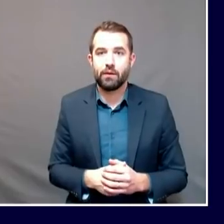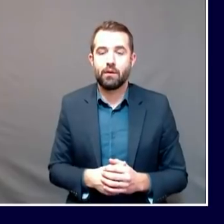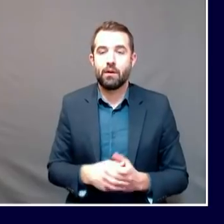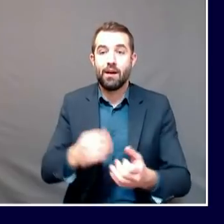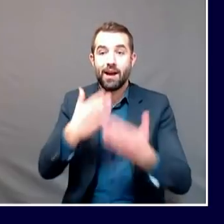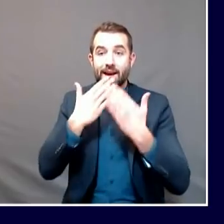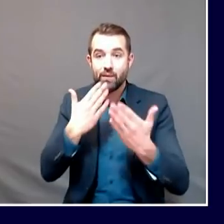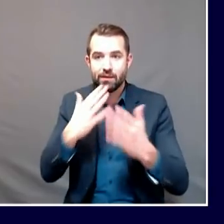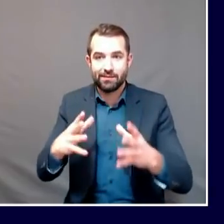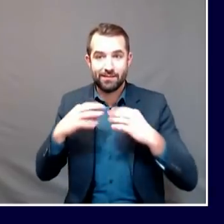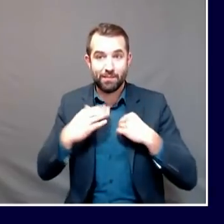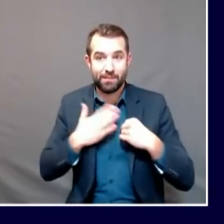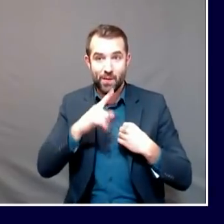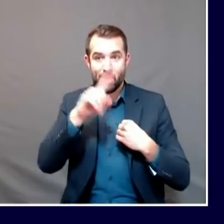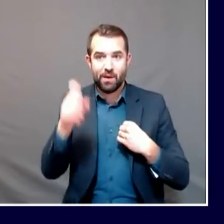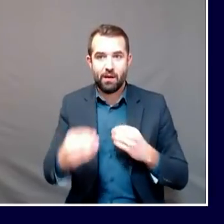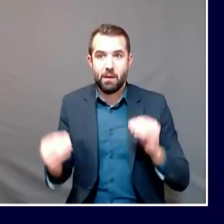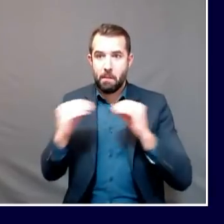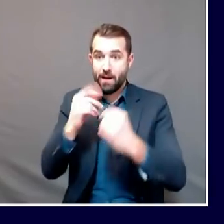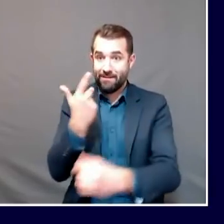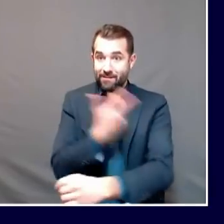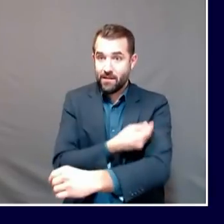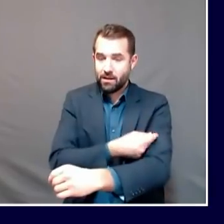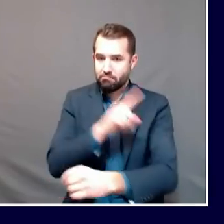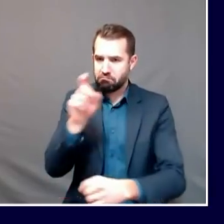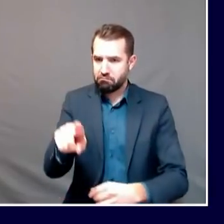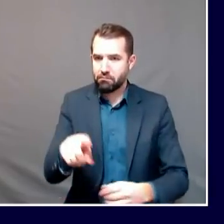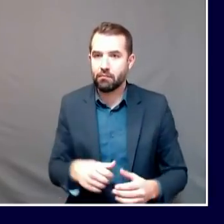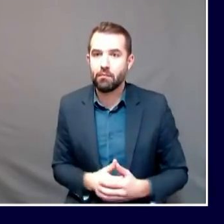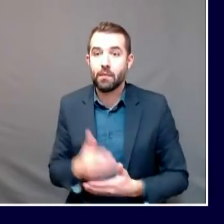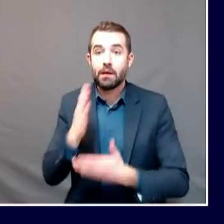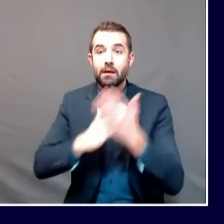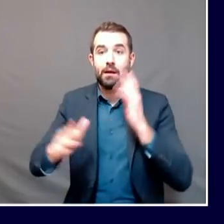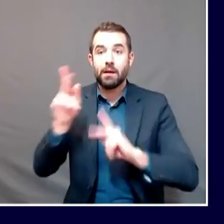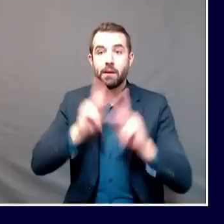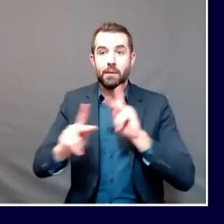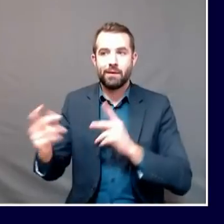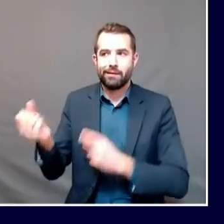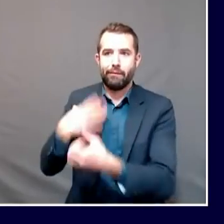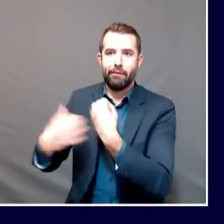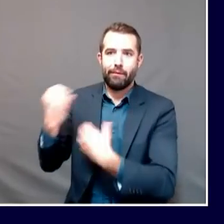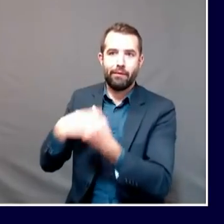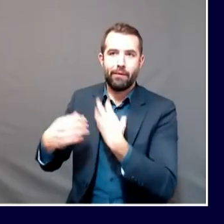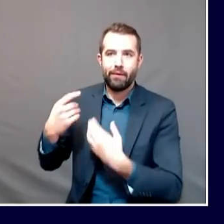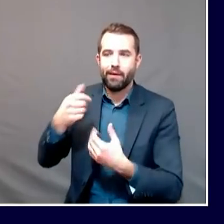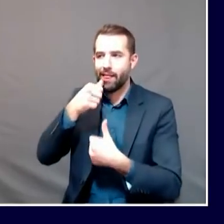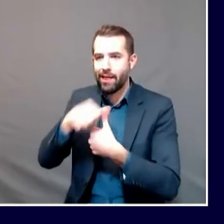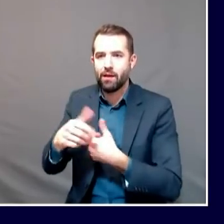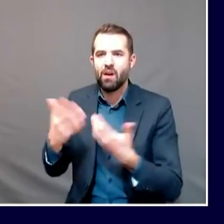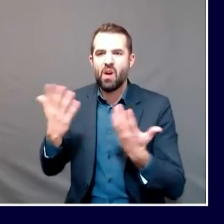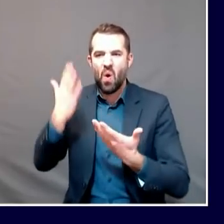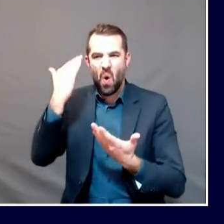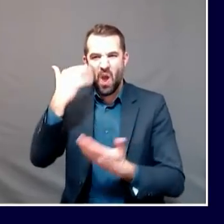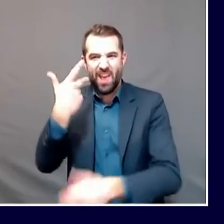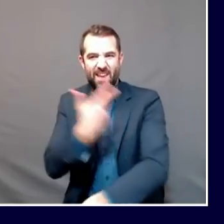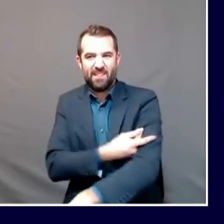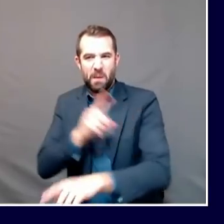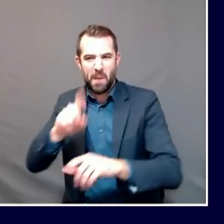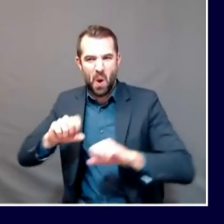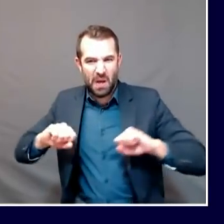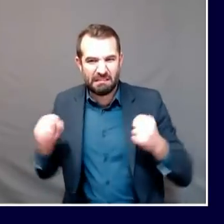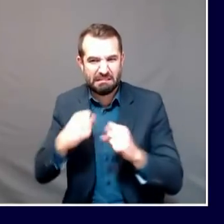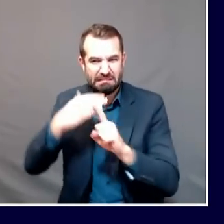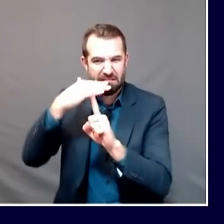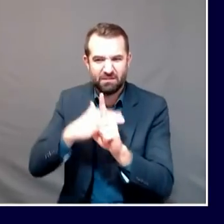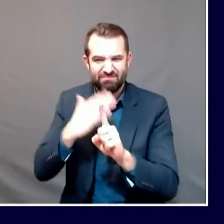vaccine questions. We had some viewers writing in just wondering, why does the vaccine need to be so cold? Where are you